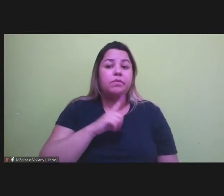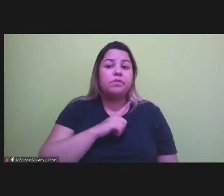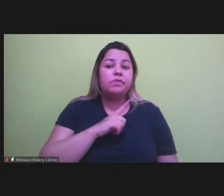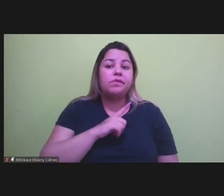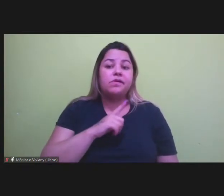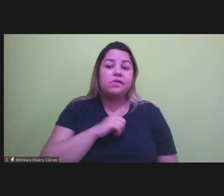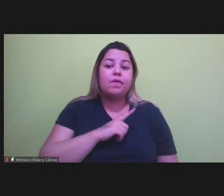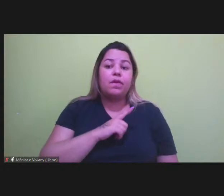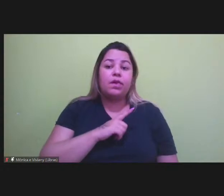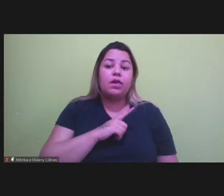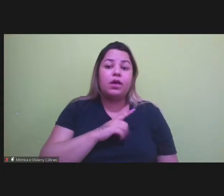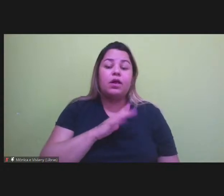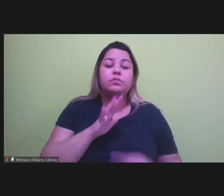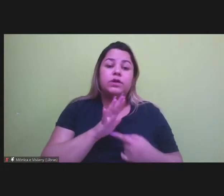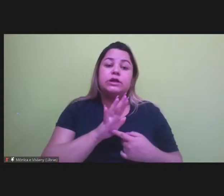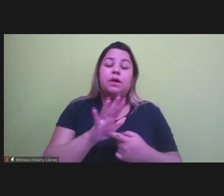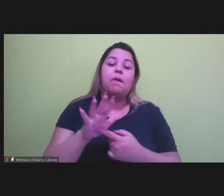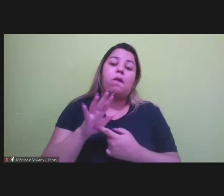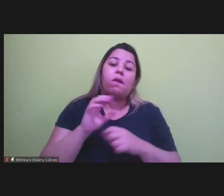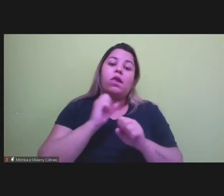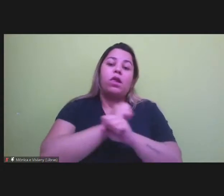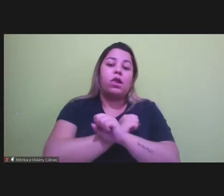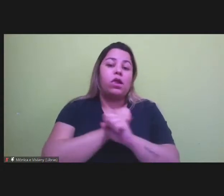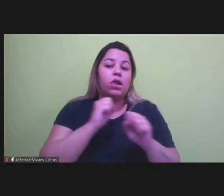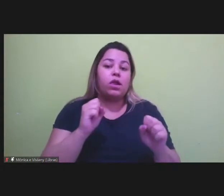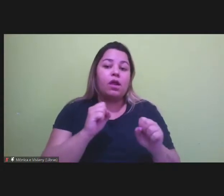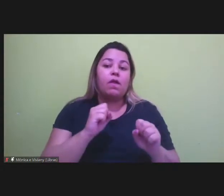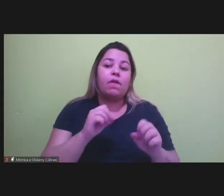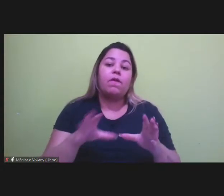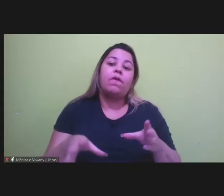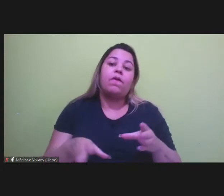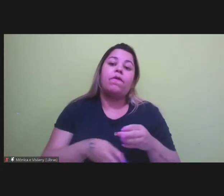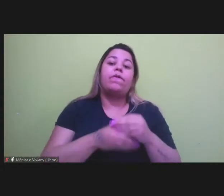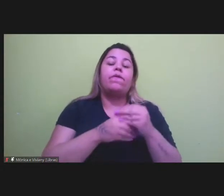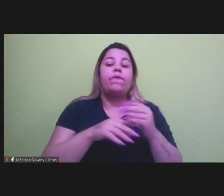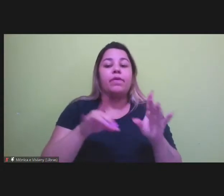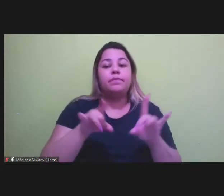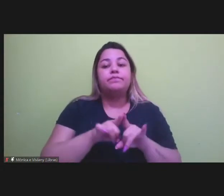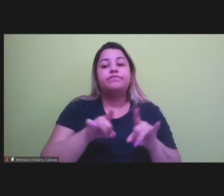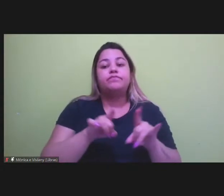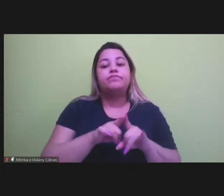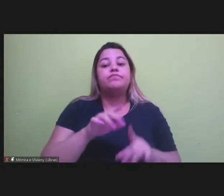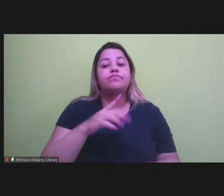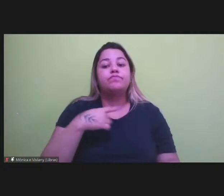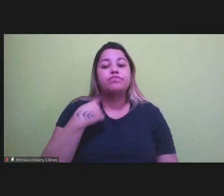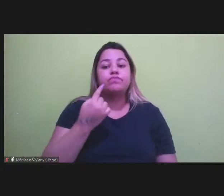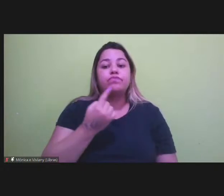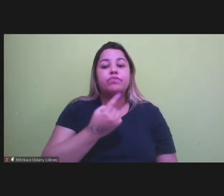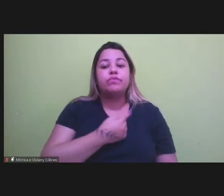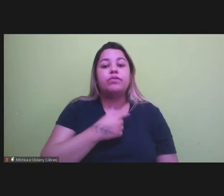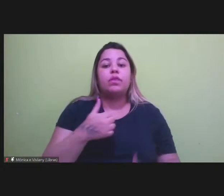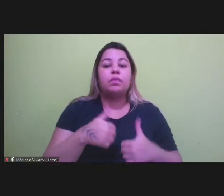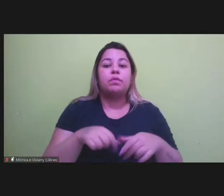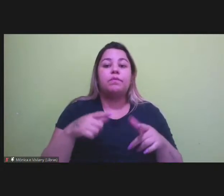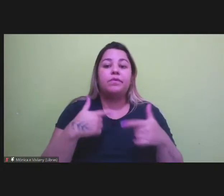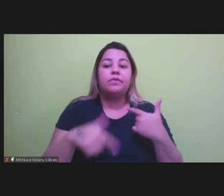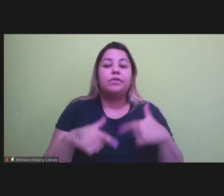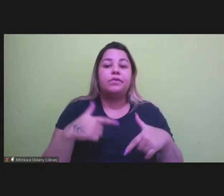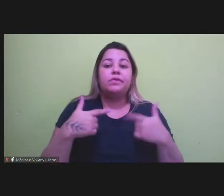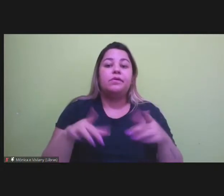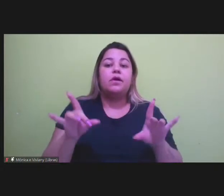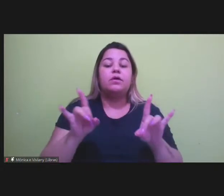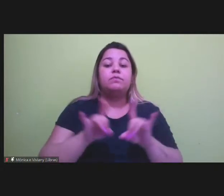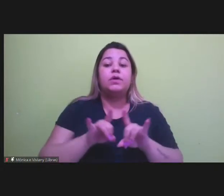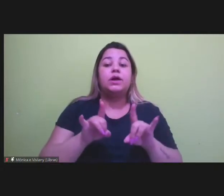Andalusia brings, that is all this scope of possibilities to insert that we already been doing